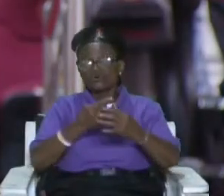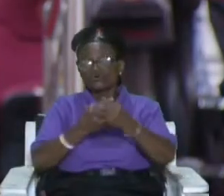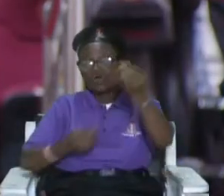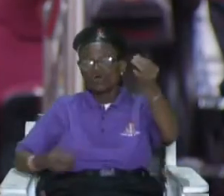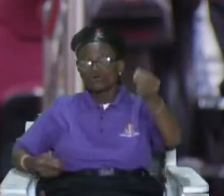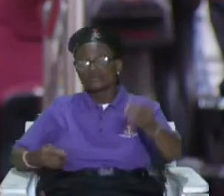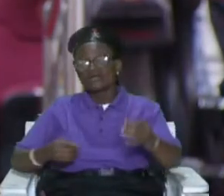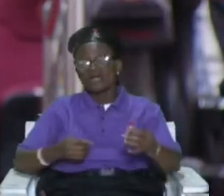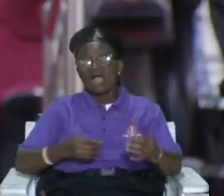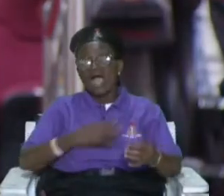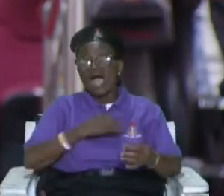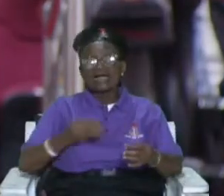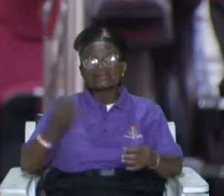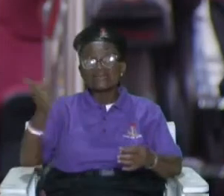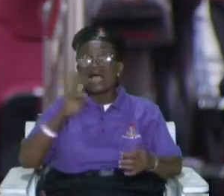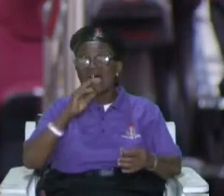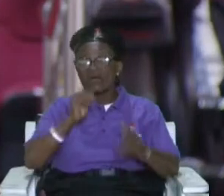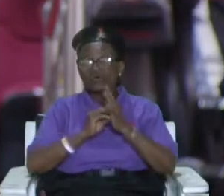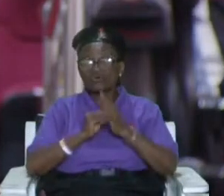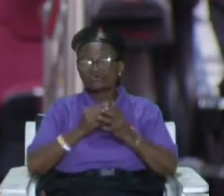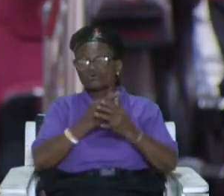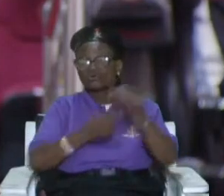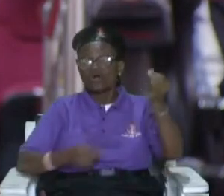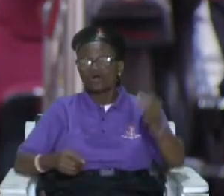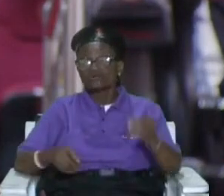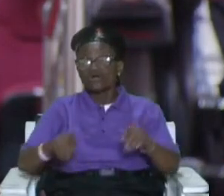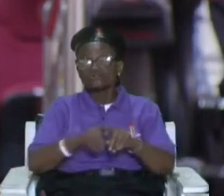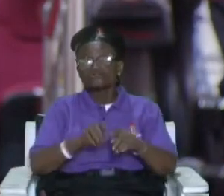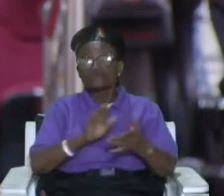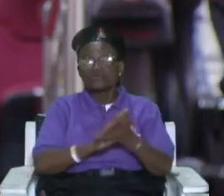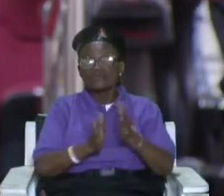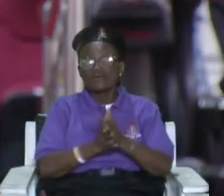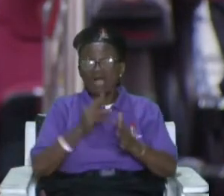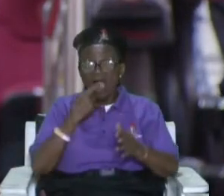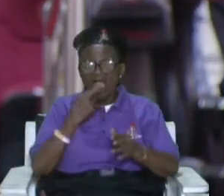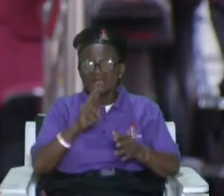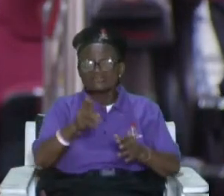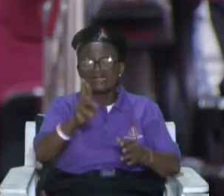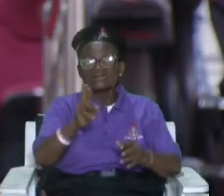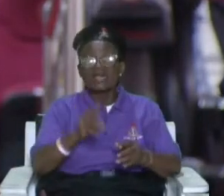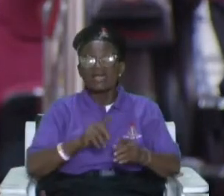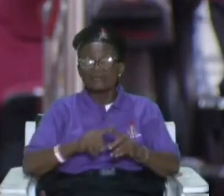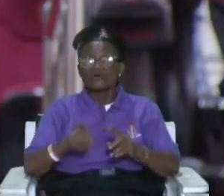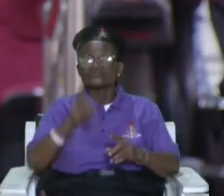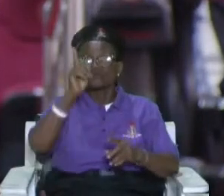became serpents. But one thing followed.